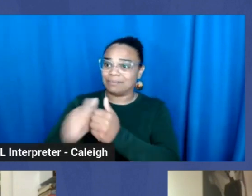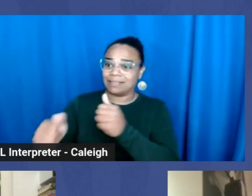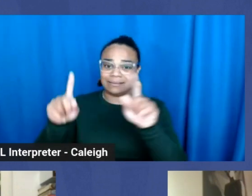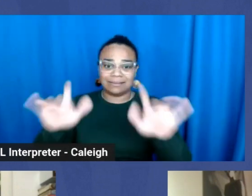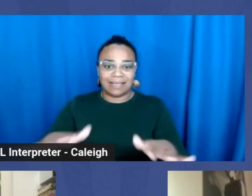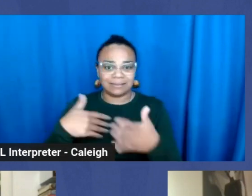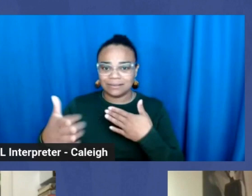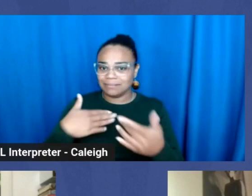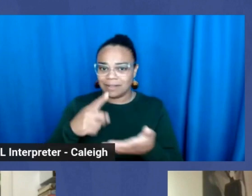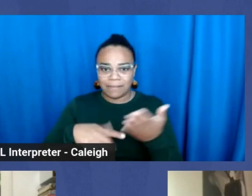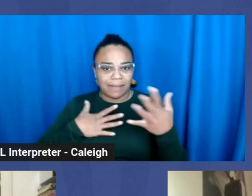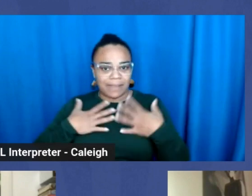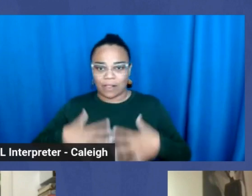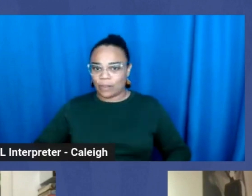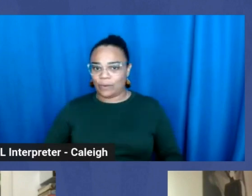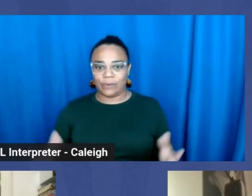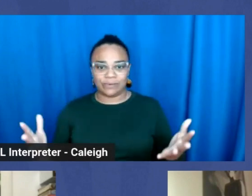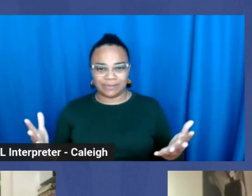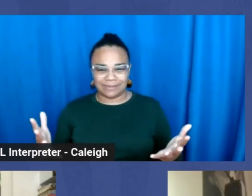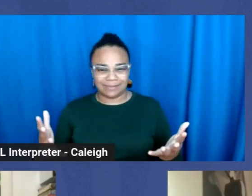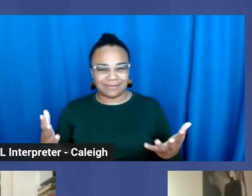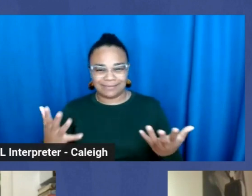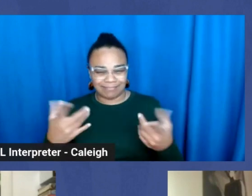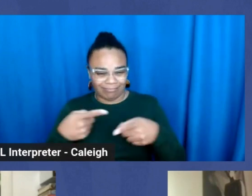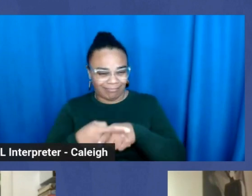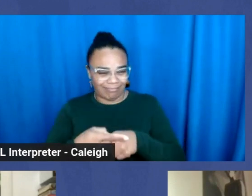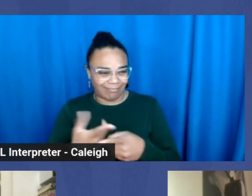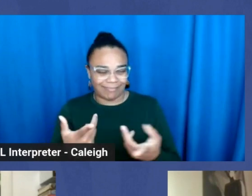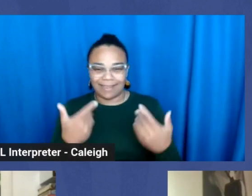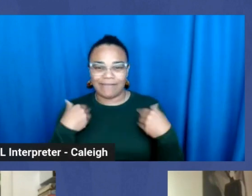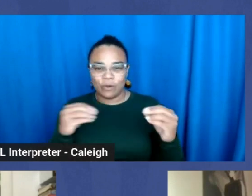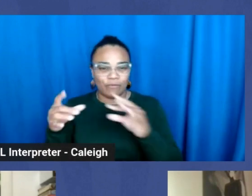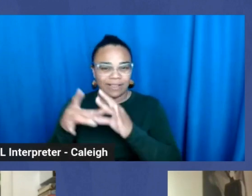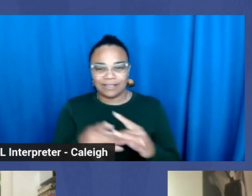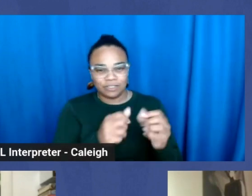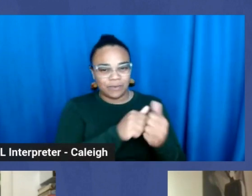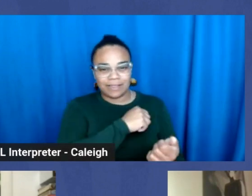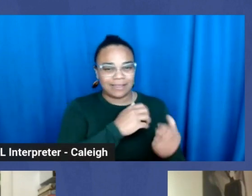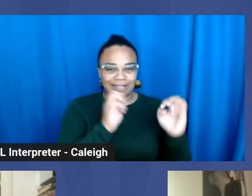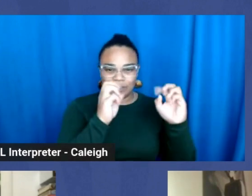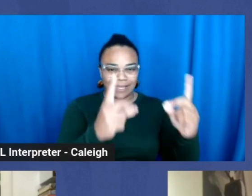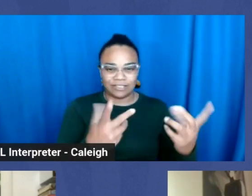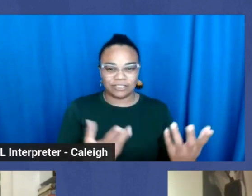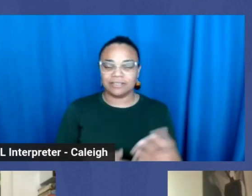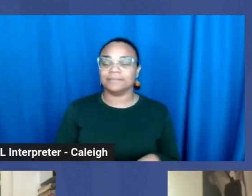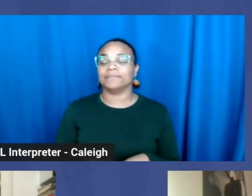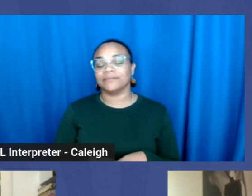really is not something that comes into play when we're talking about academia. So I do think that there is,